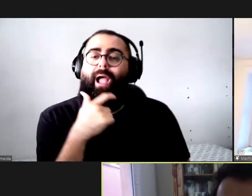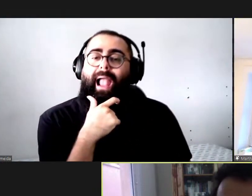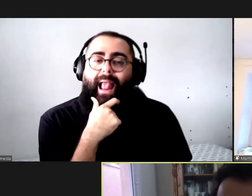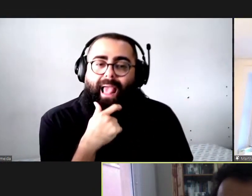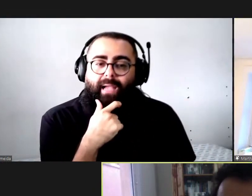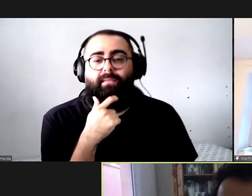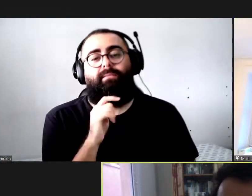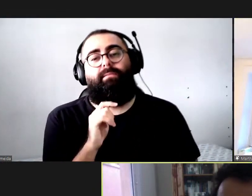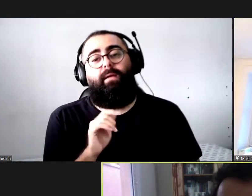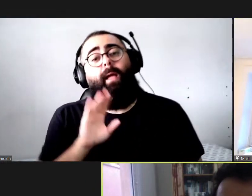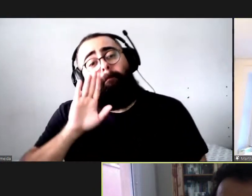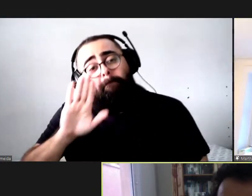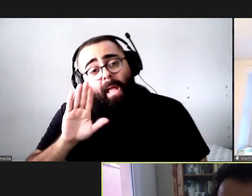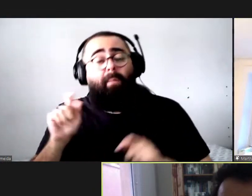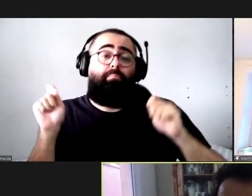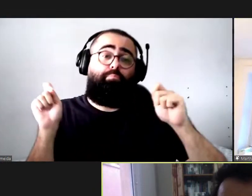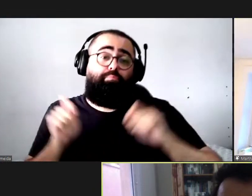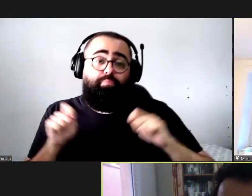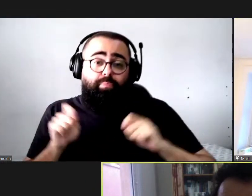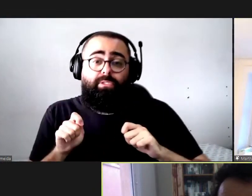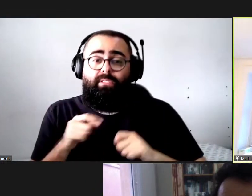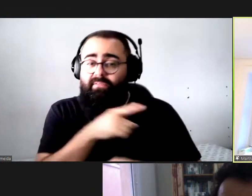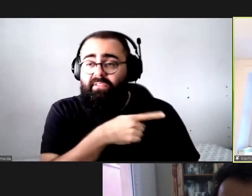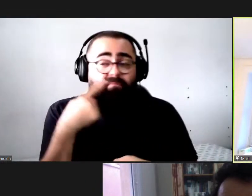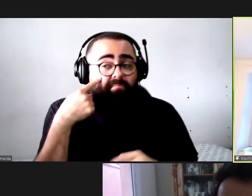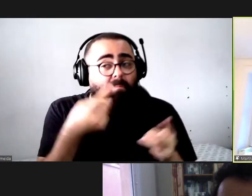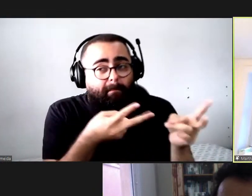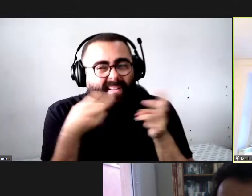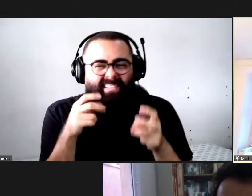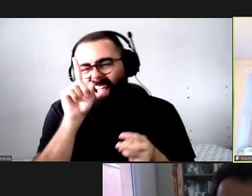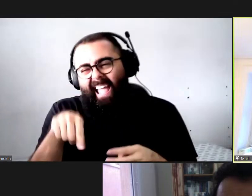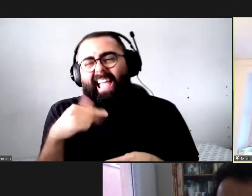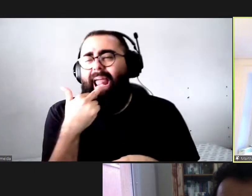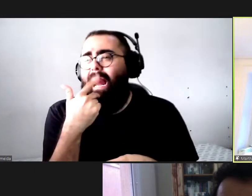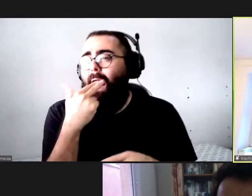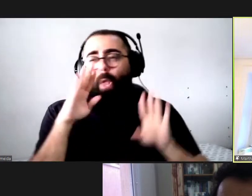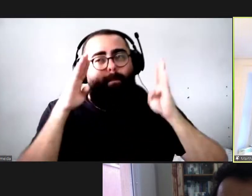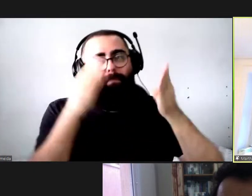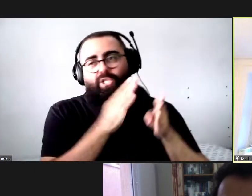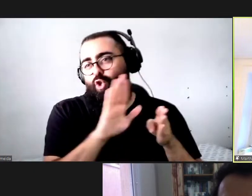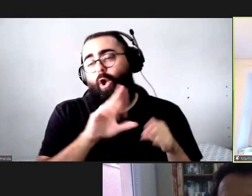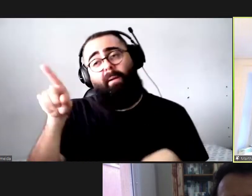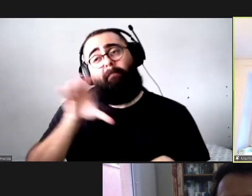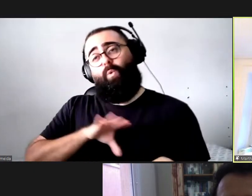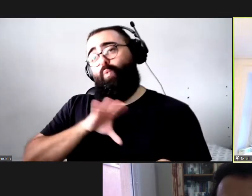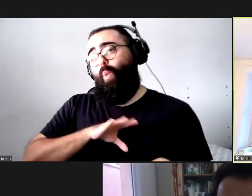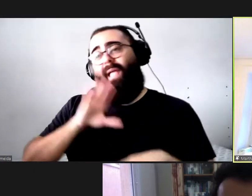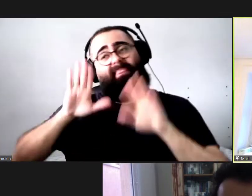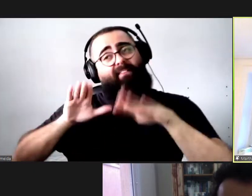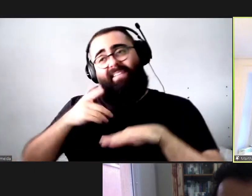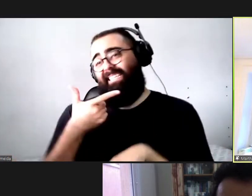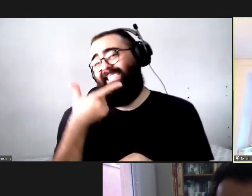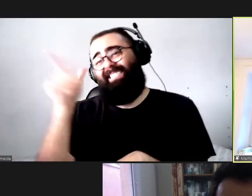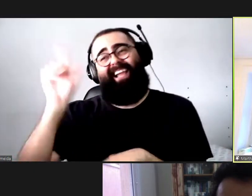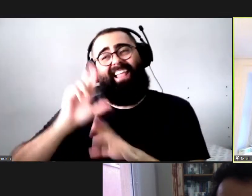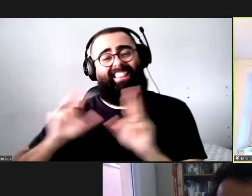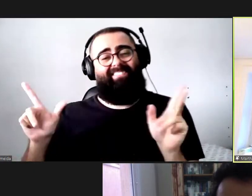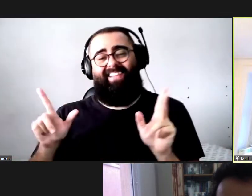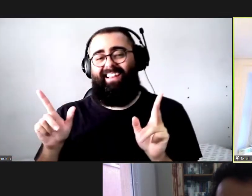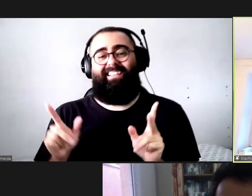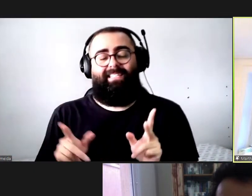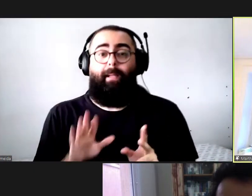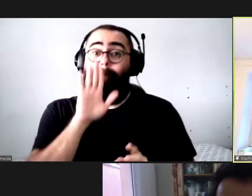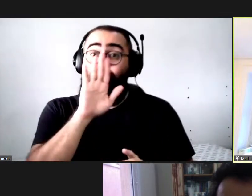It's entirely possible that what we're seeing is language specific. Mm-hmm. The big innovation of this was